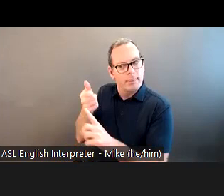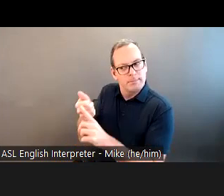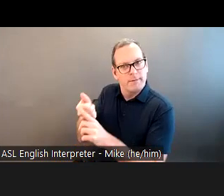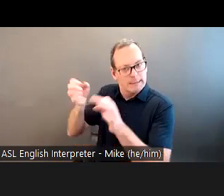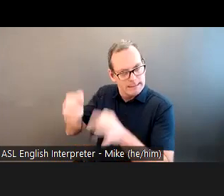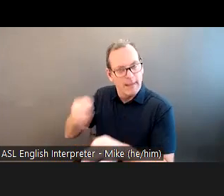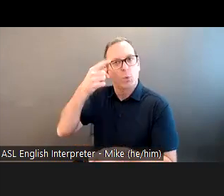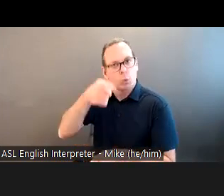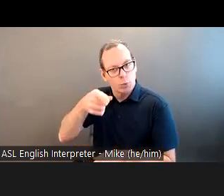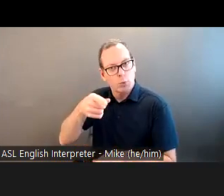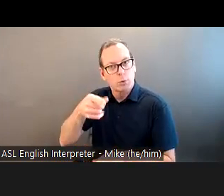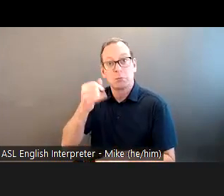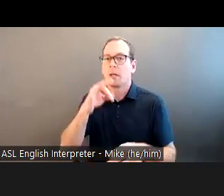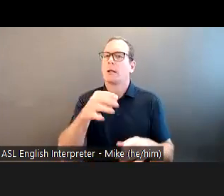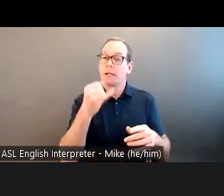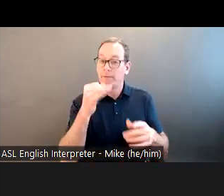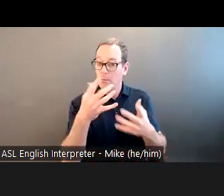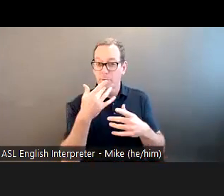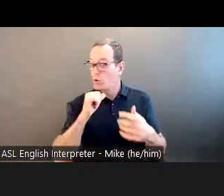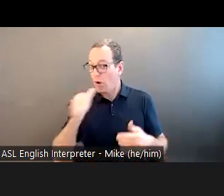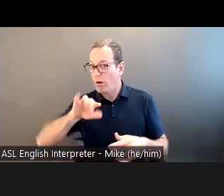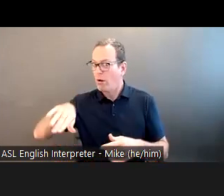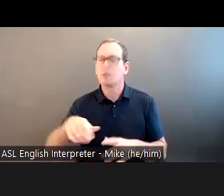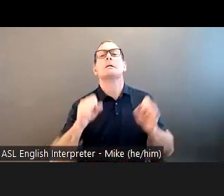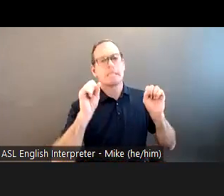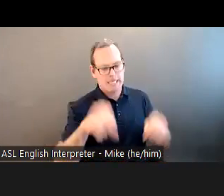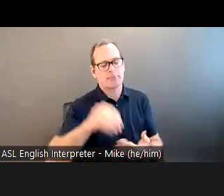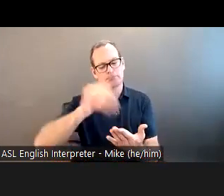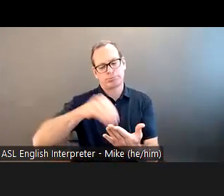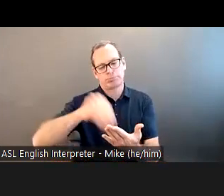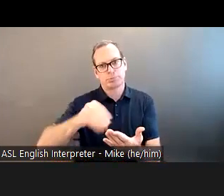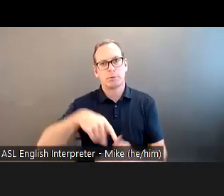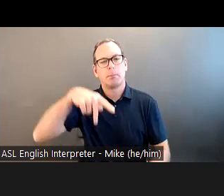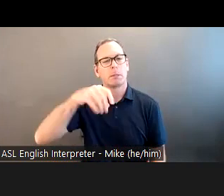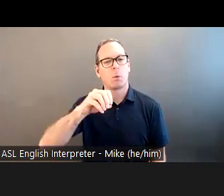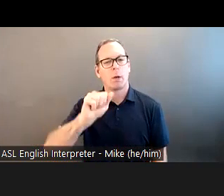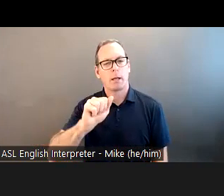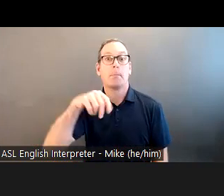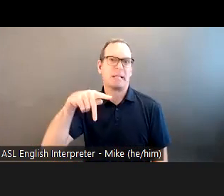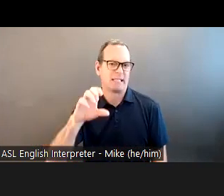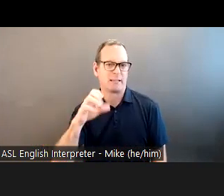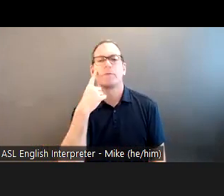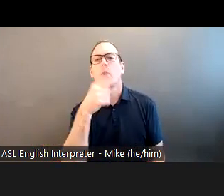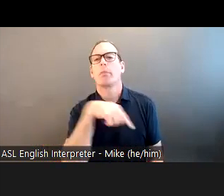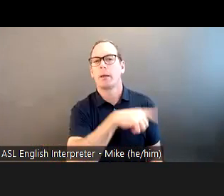your behalf, even though you've only lived with them for a year. So a lot of tricky definitions.